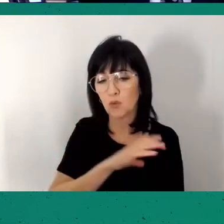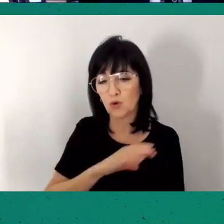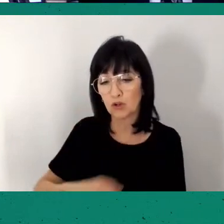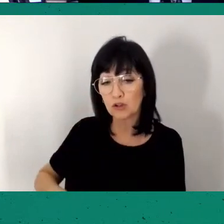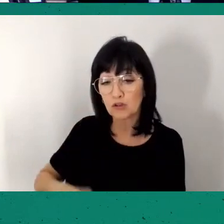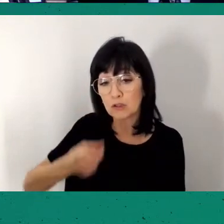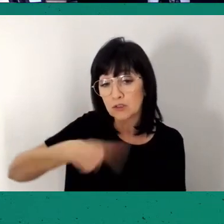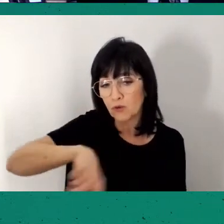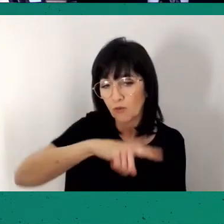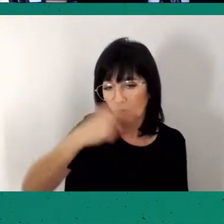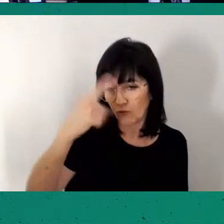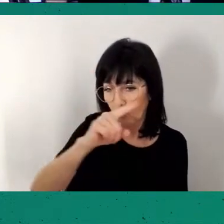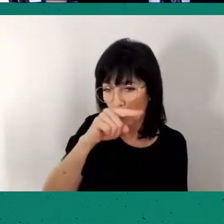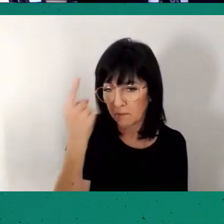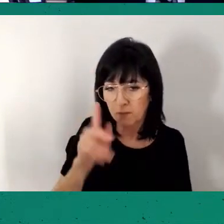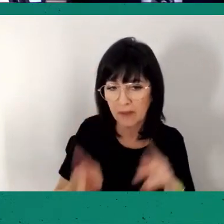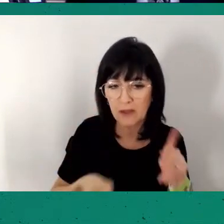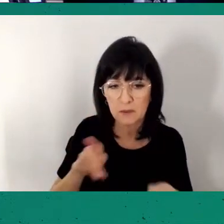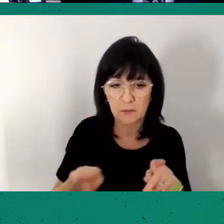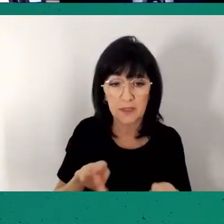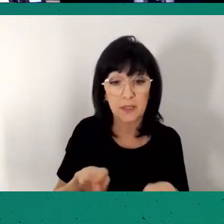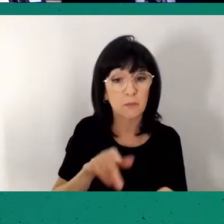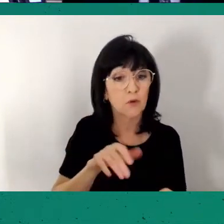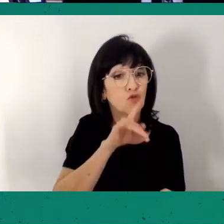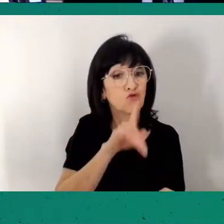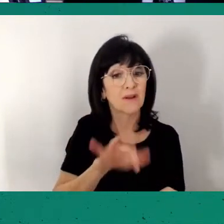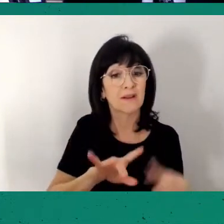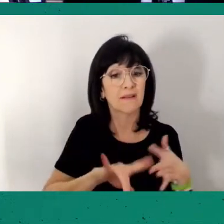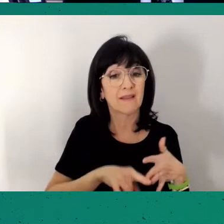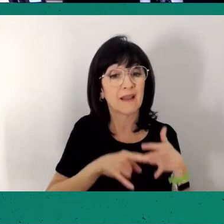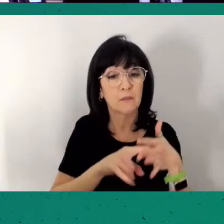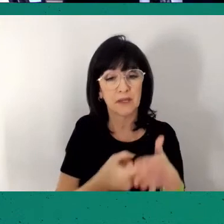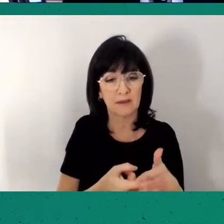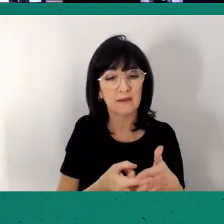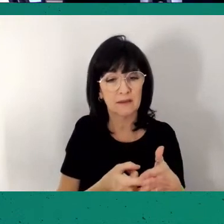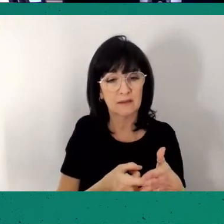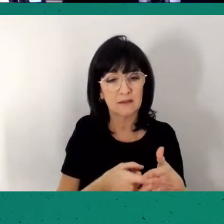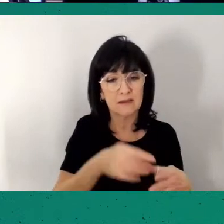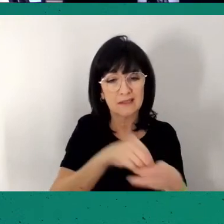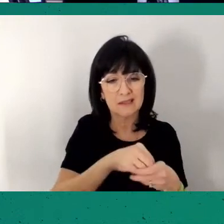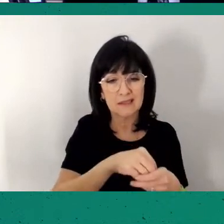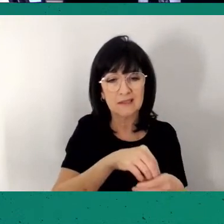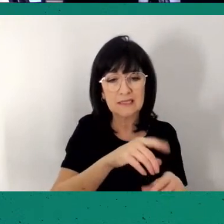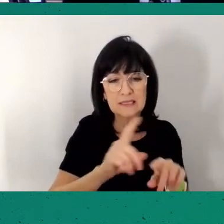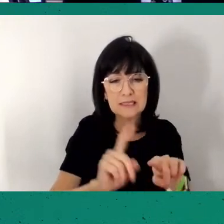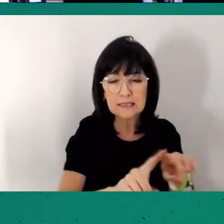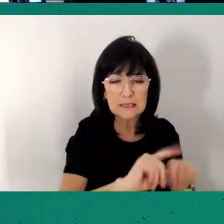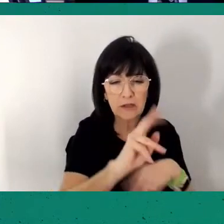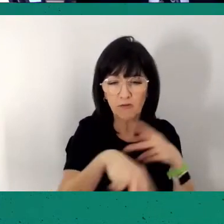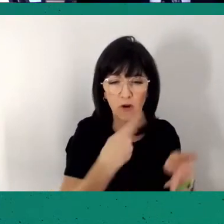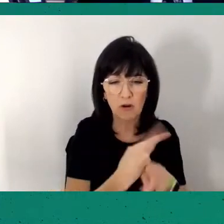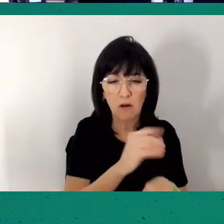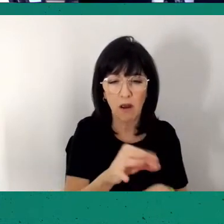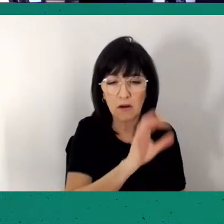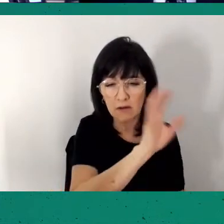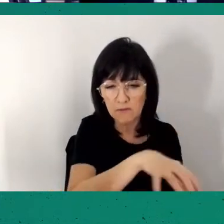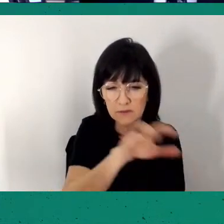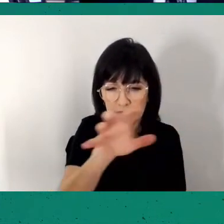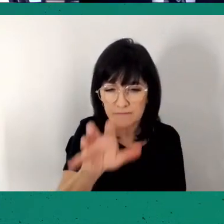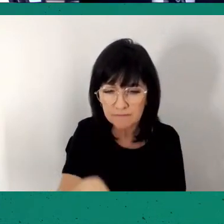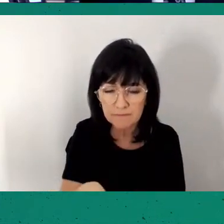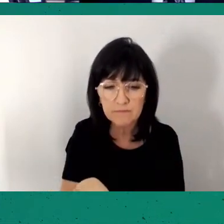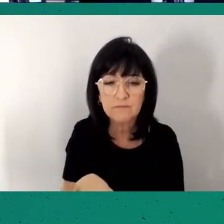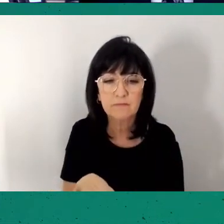this instruction was done primarily within households, though there were complaints that manumitters